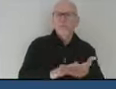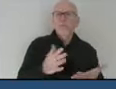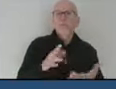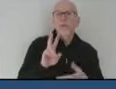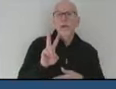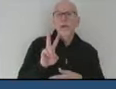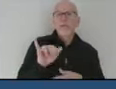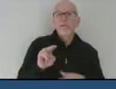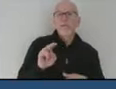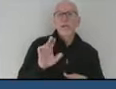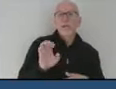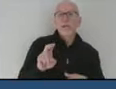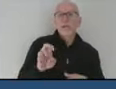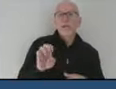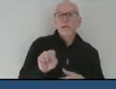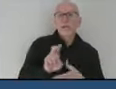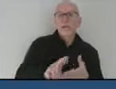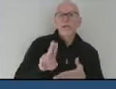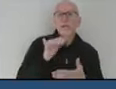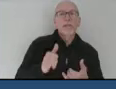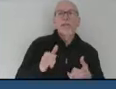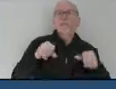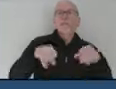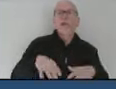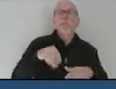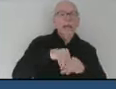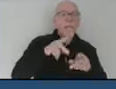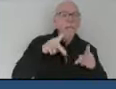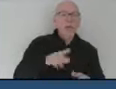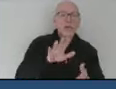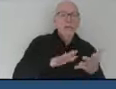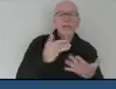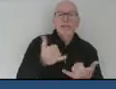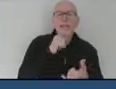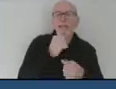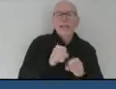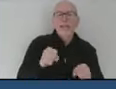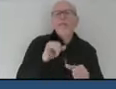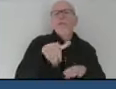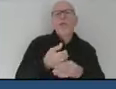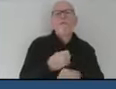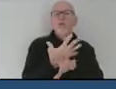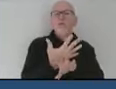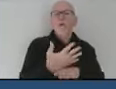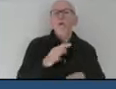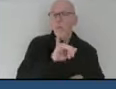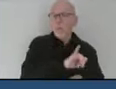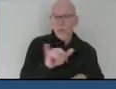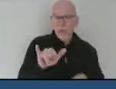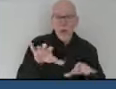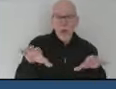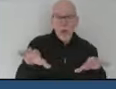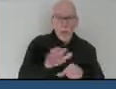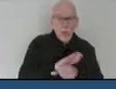going, canceling in-person instruction because maybe it's just not safe right now. Those local